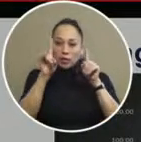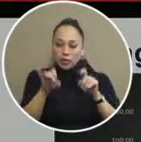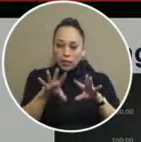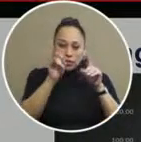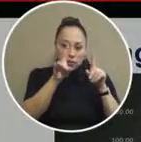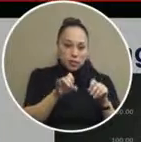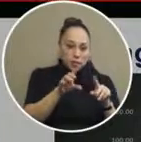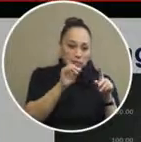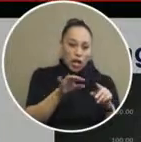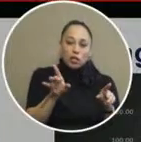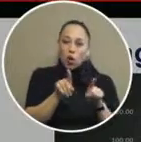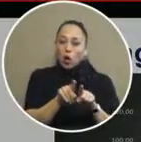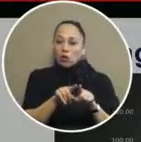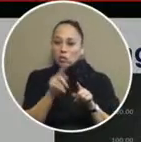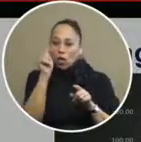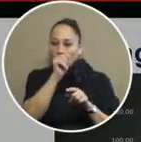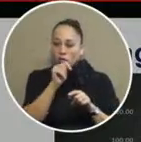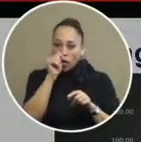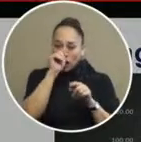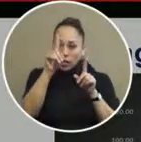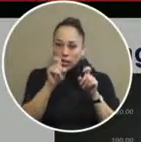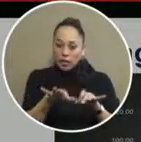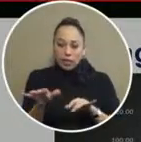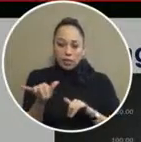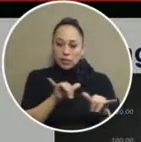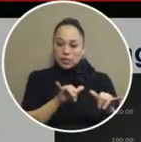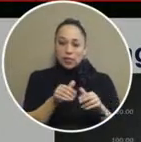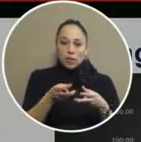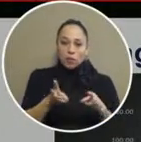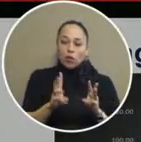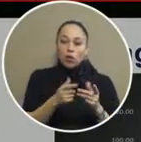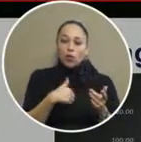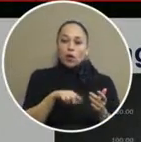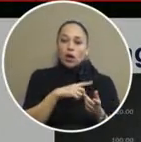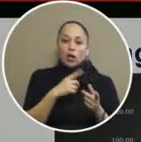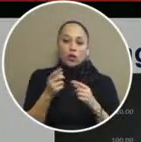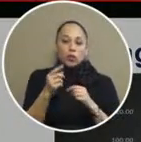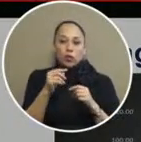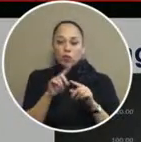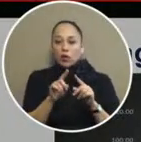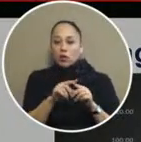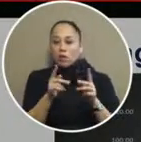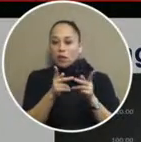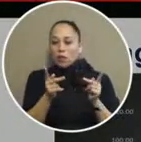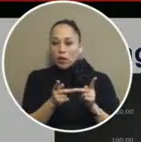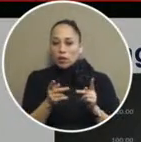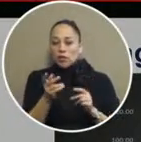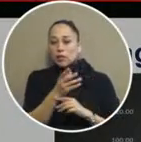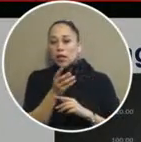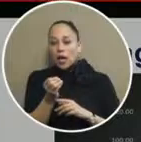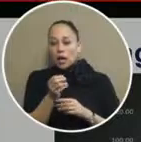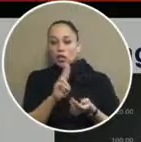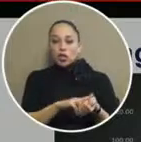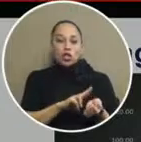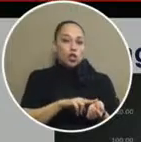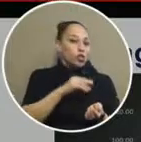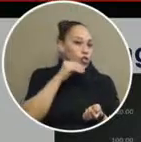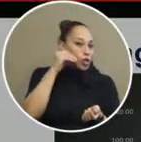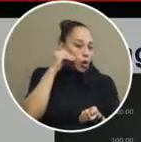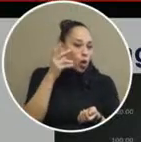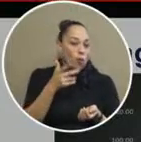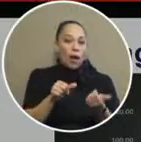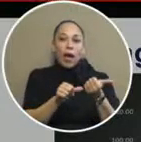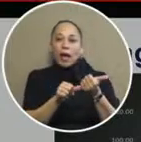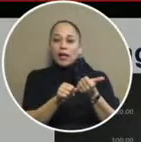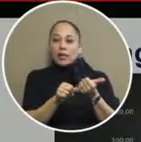also targeted testing, the same way that we've been doing with correctional facilities and nursing homes,